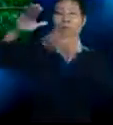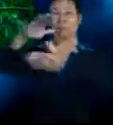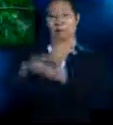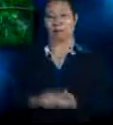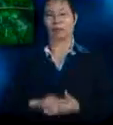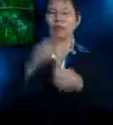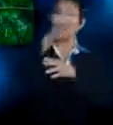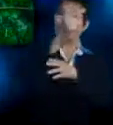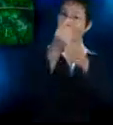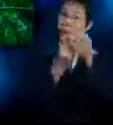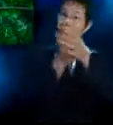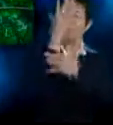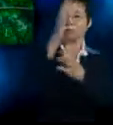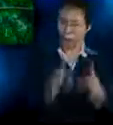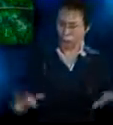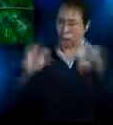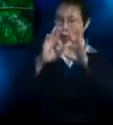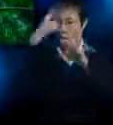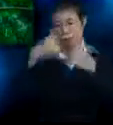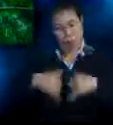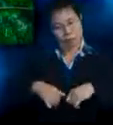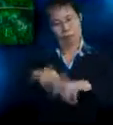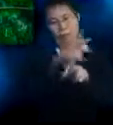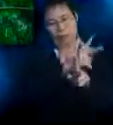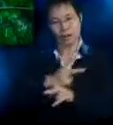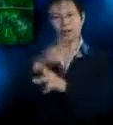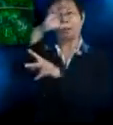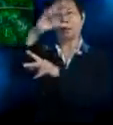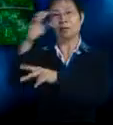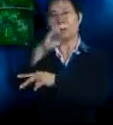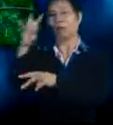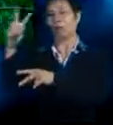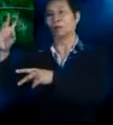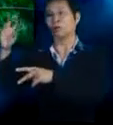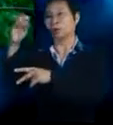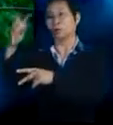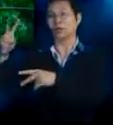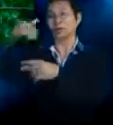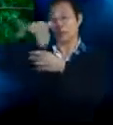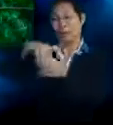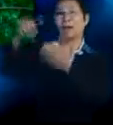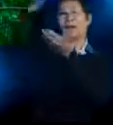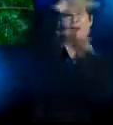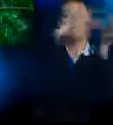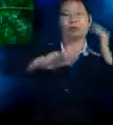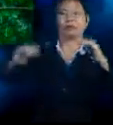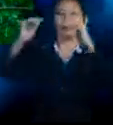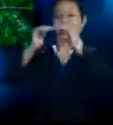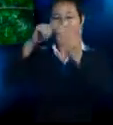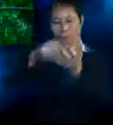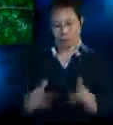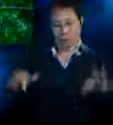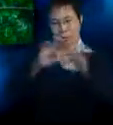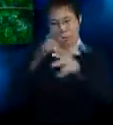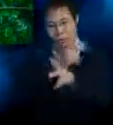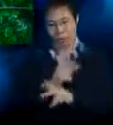Therefore, green plants are important in sustaining the carbon and oxygen levels in the atmosphere. This is important